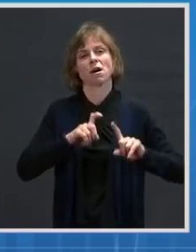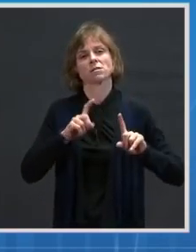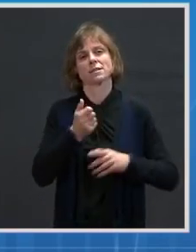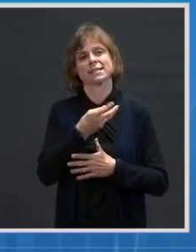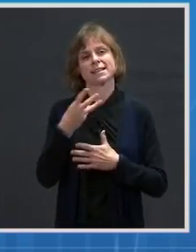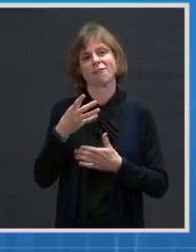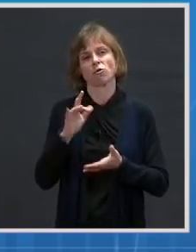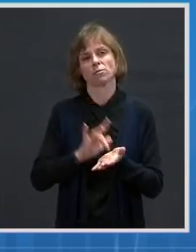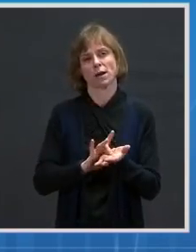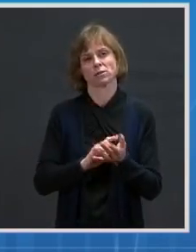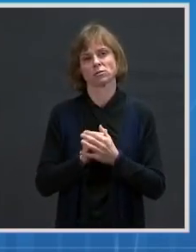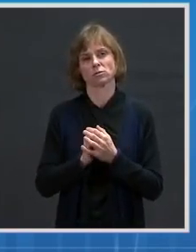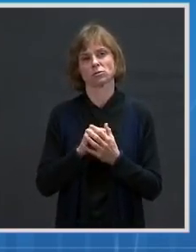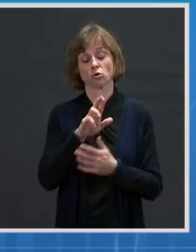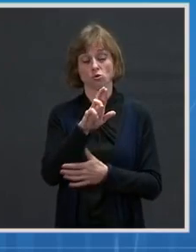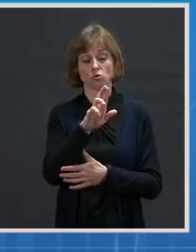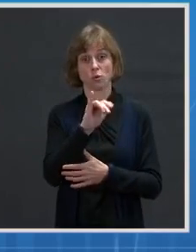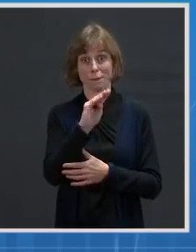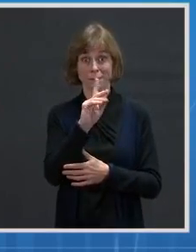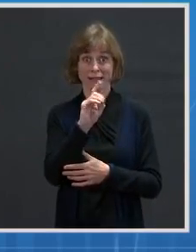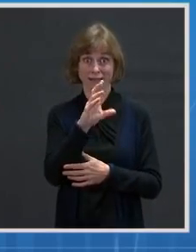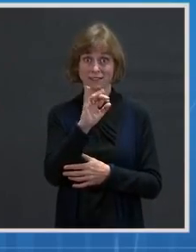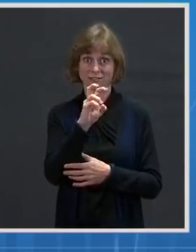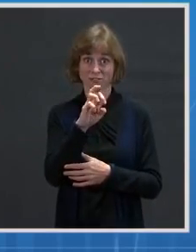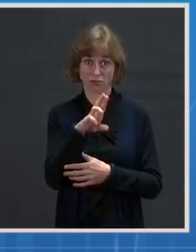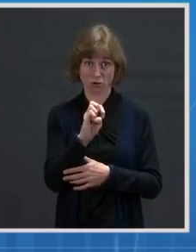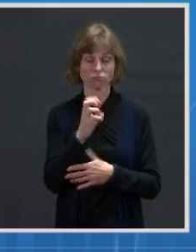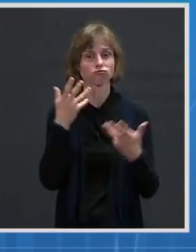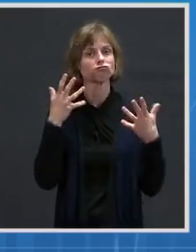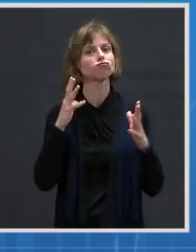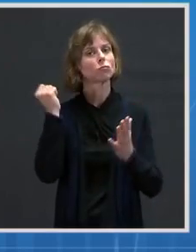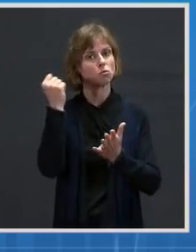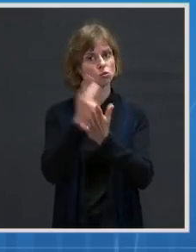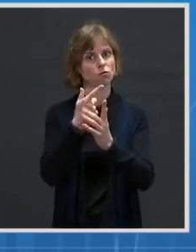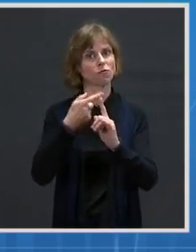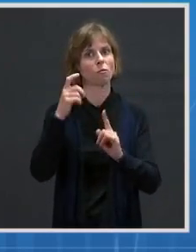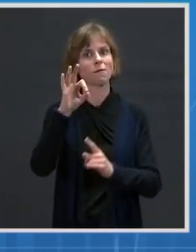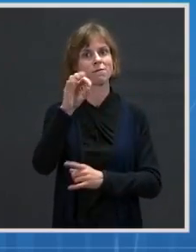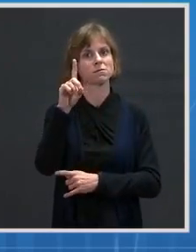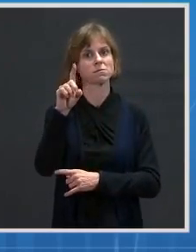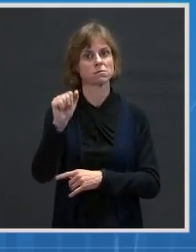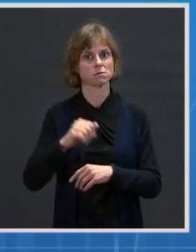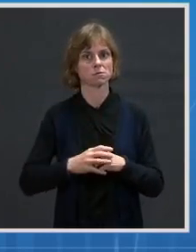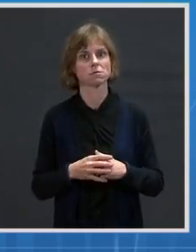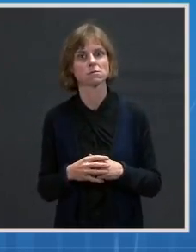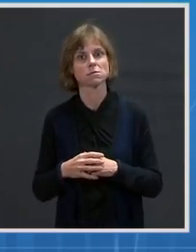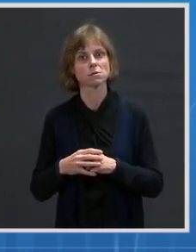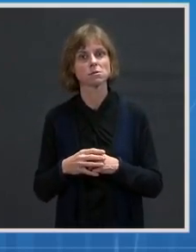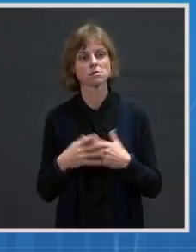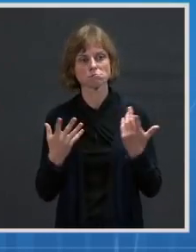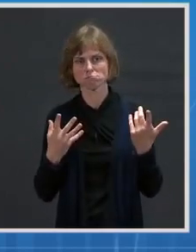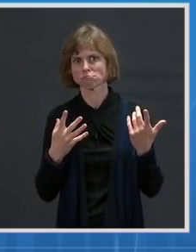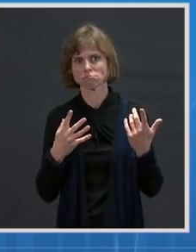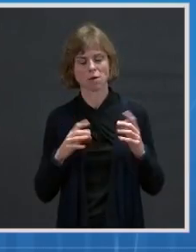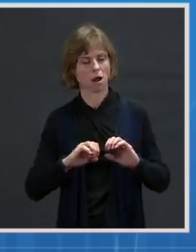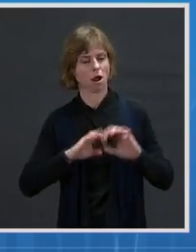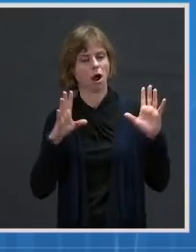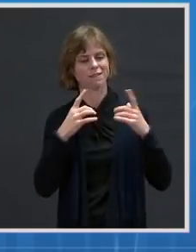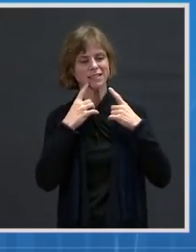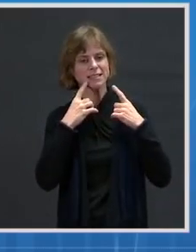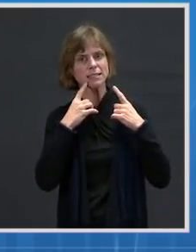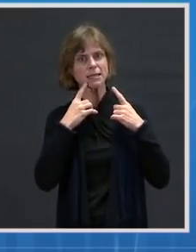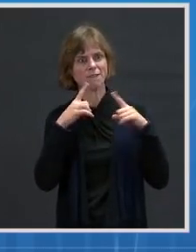One, such as remdesivir, has gained FDA approval. Its effect is clear but